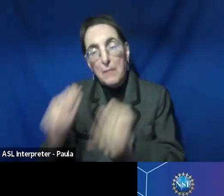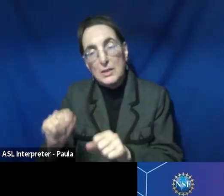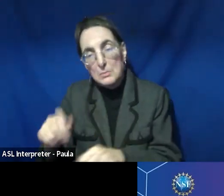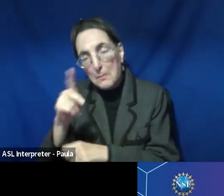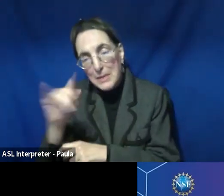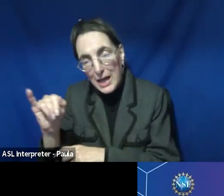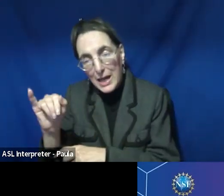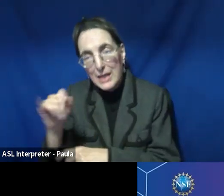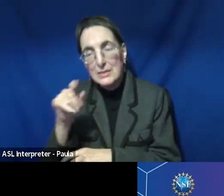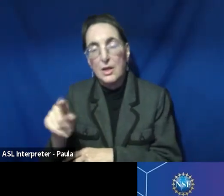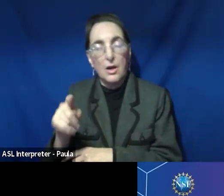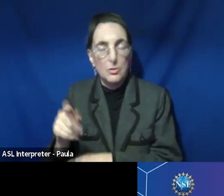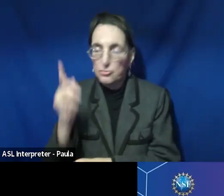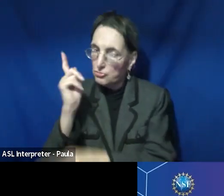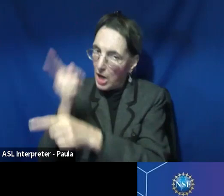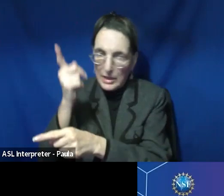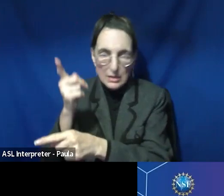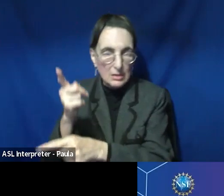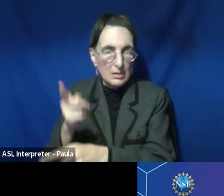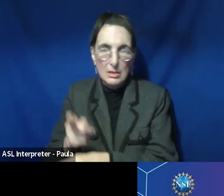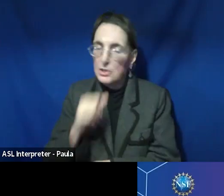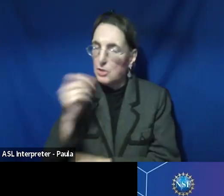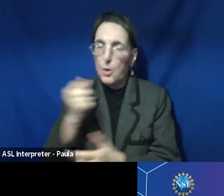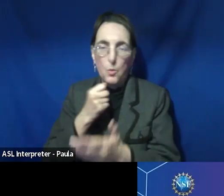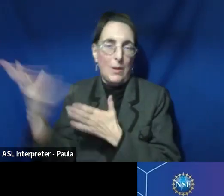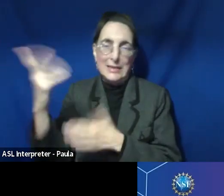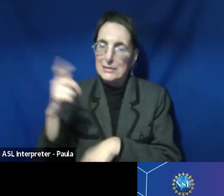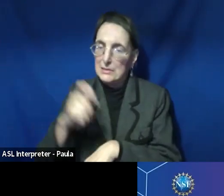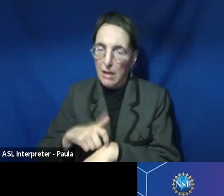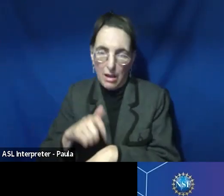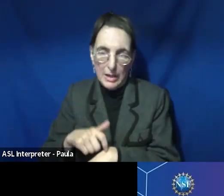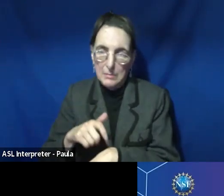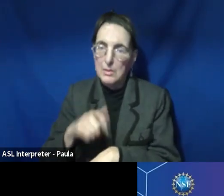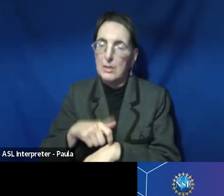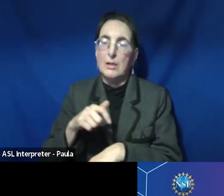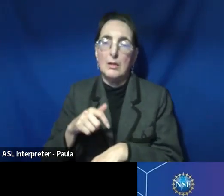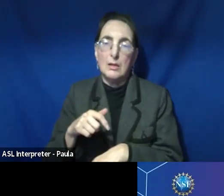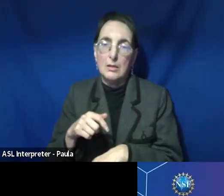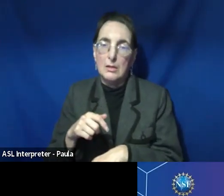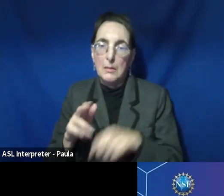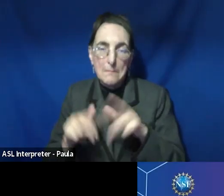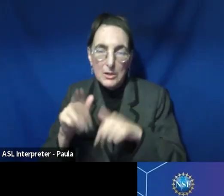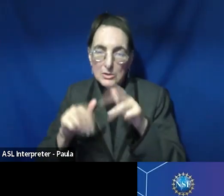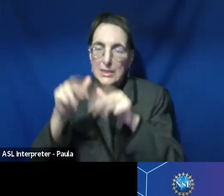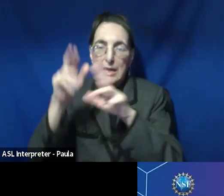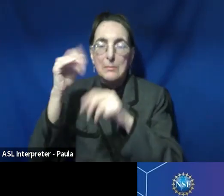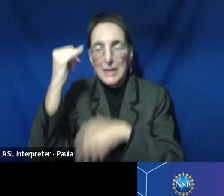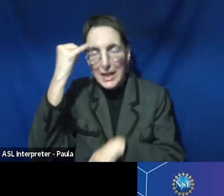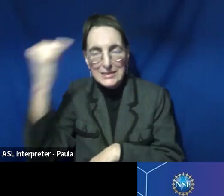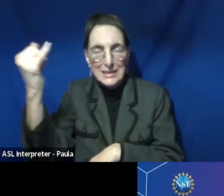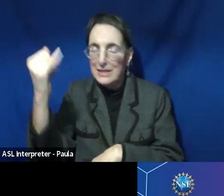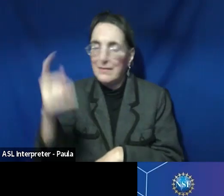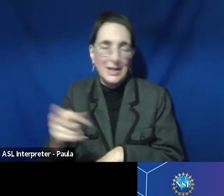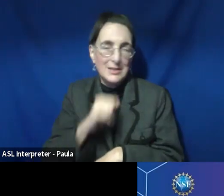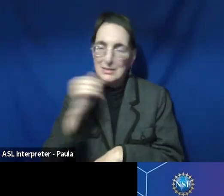are spot on and don't waste time building out an idea that is